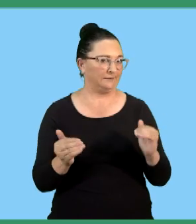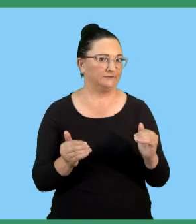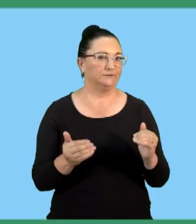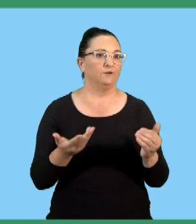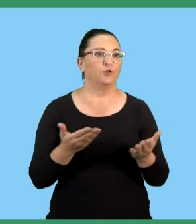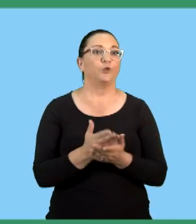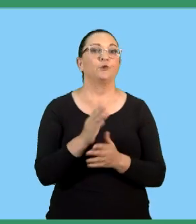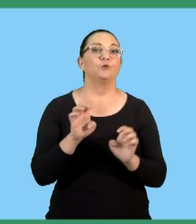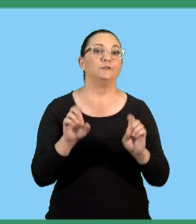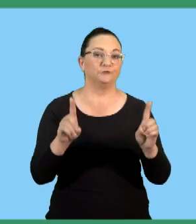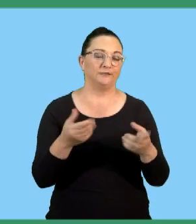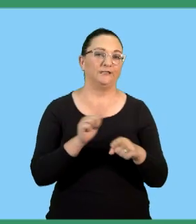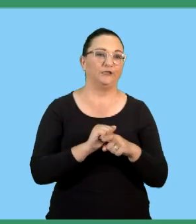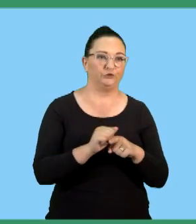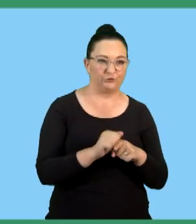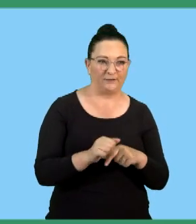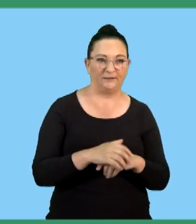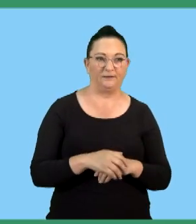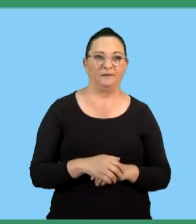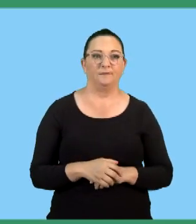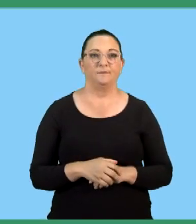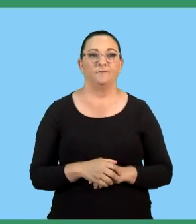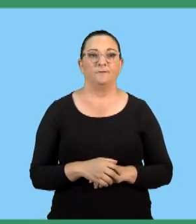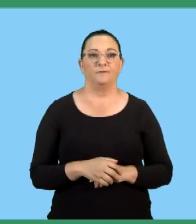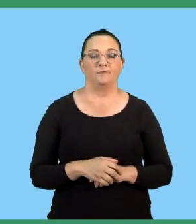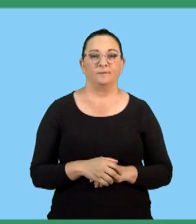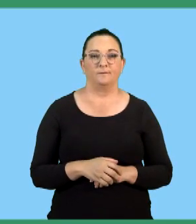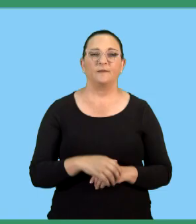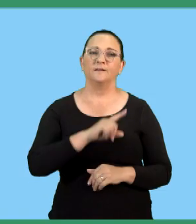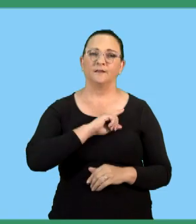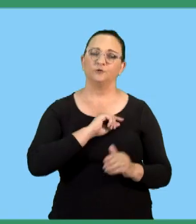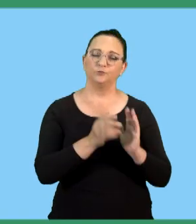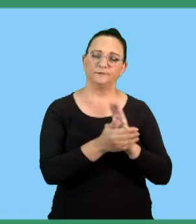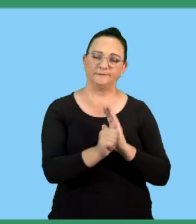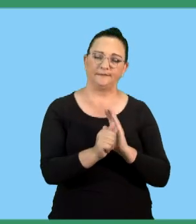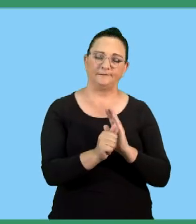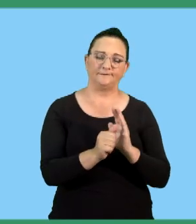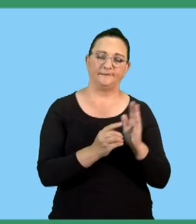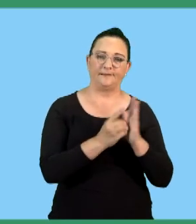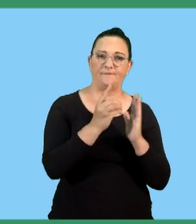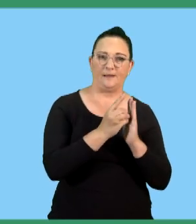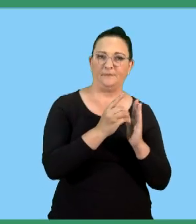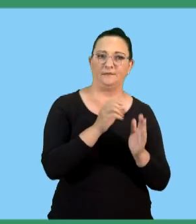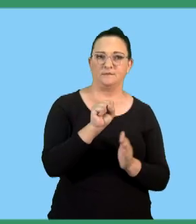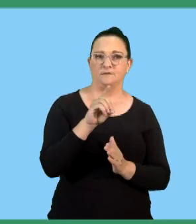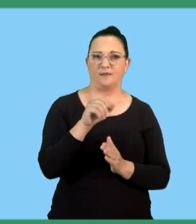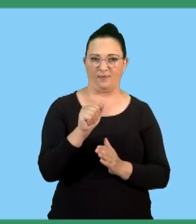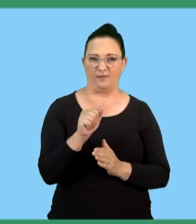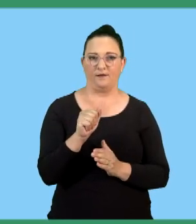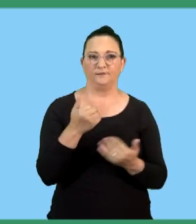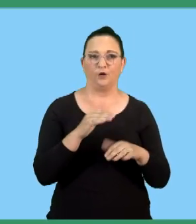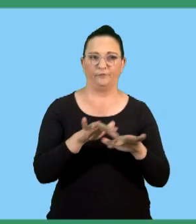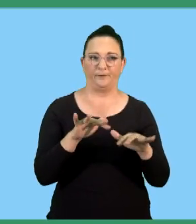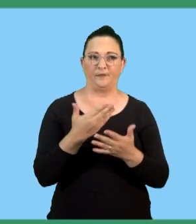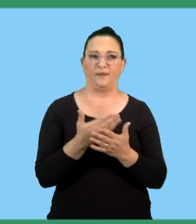through education and training. That's the whole purpose of the Skills Development Act, to redress the imbalances.